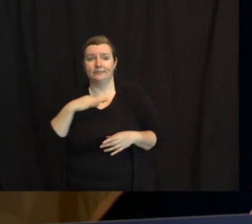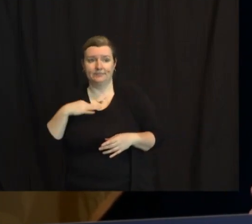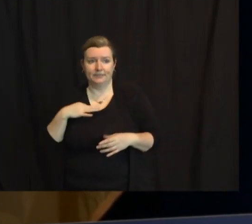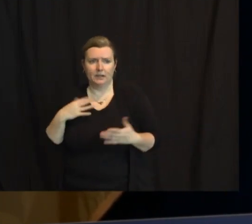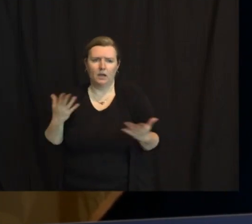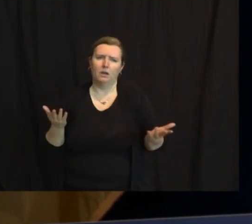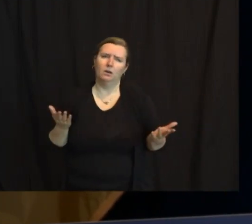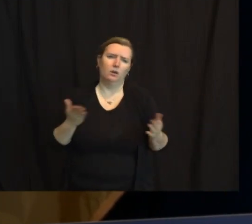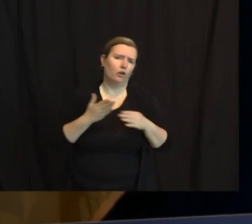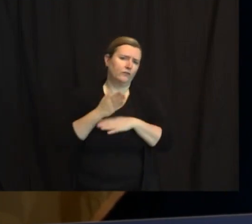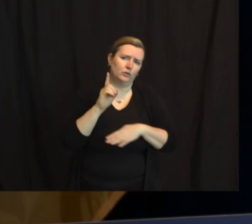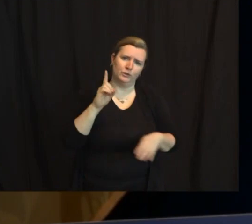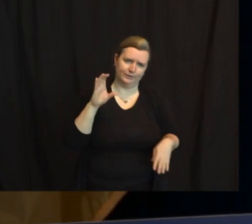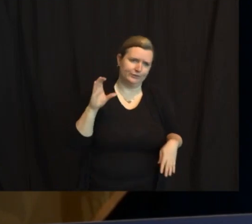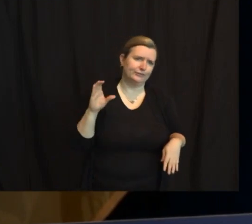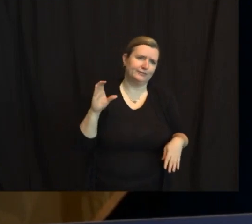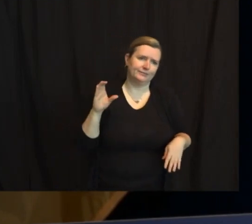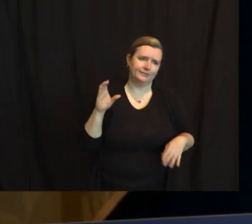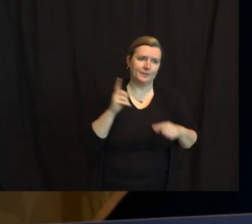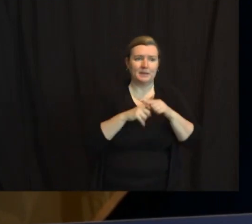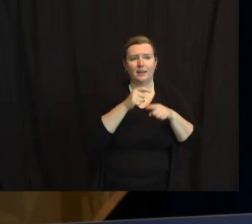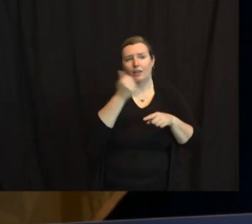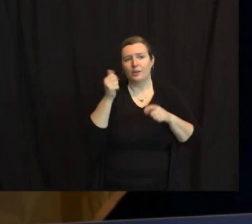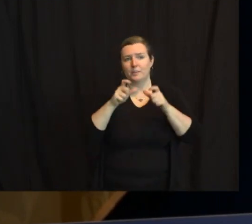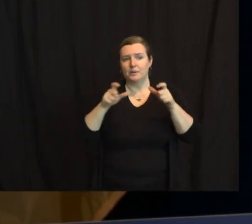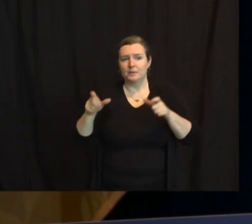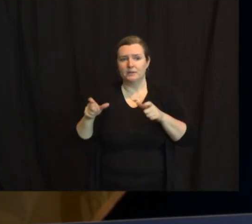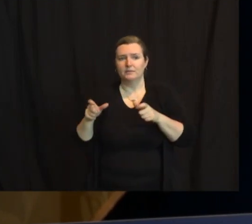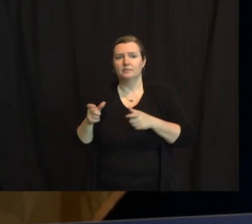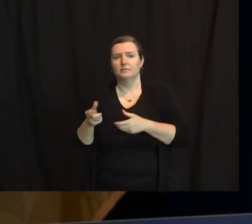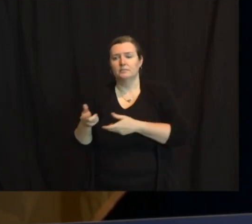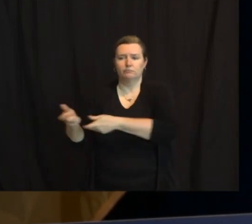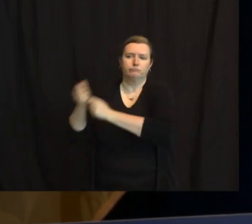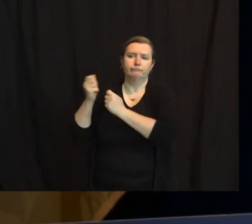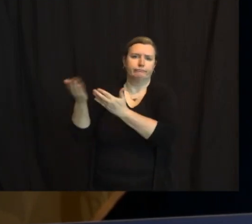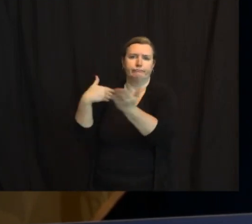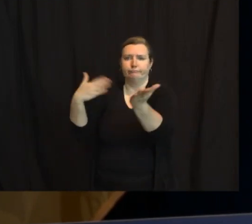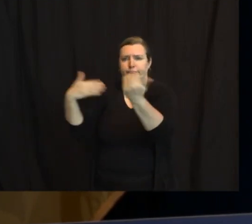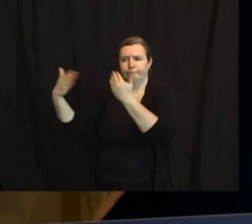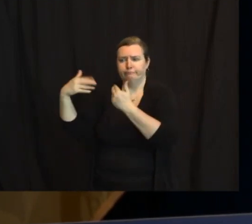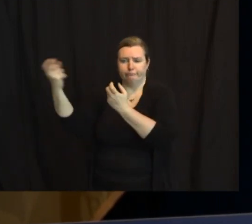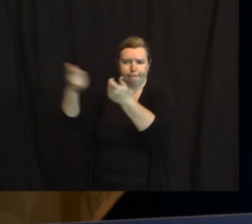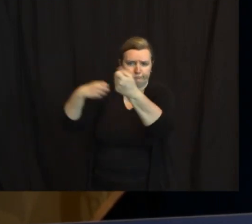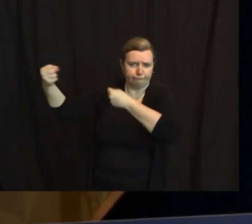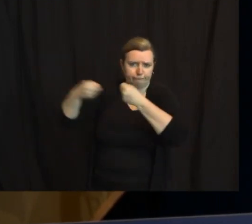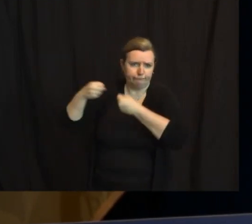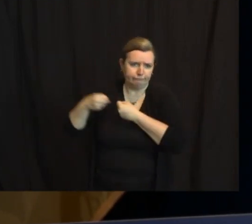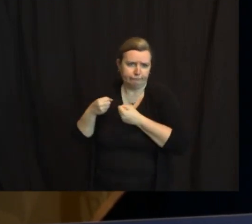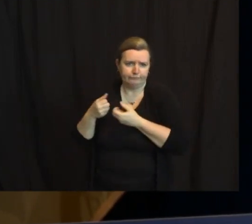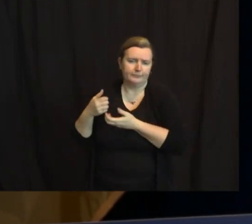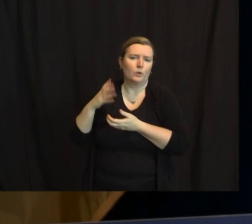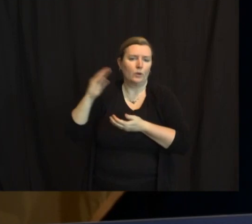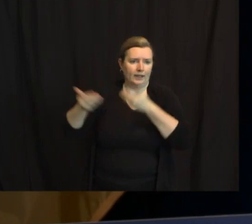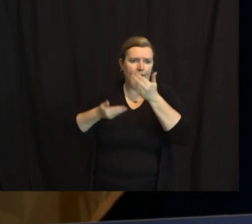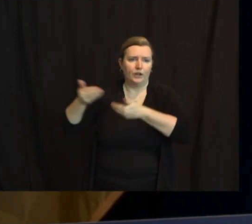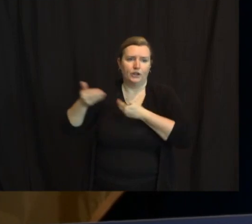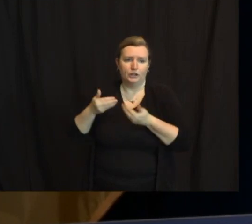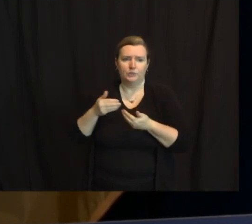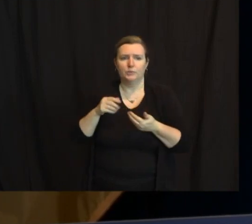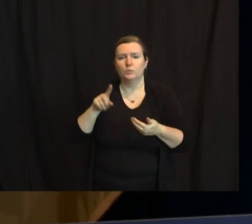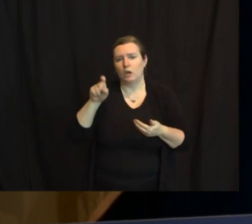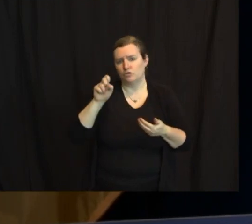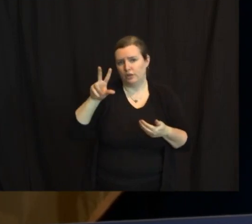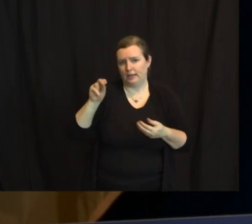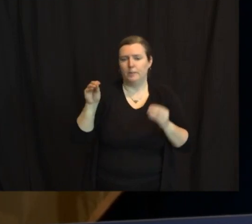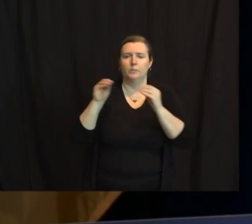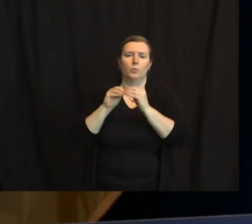to help us. But like I said, we're in the process of hiring 130 additional folks to specifically be claims trainees.